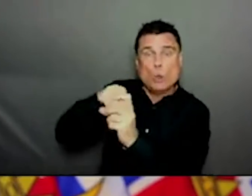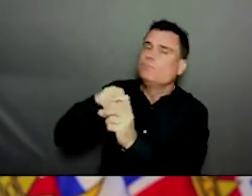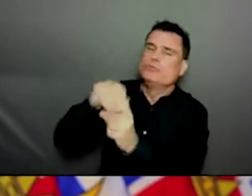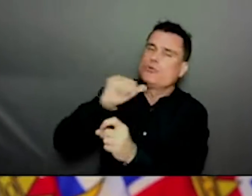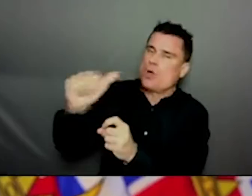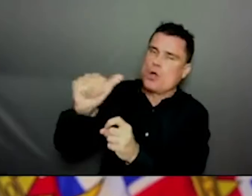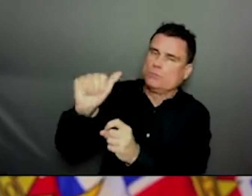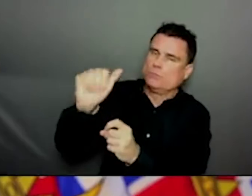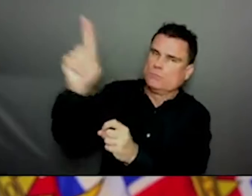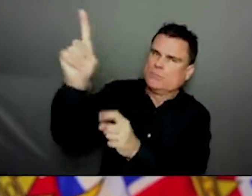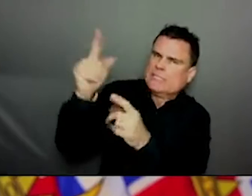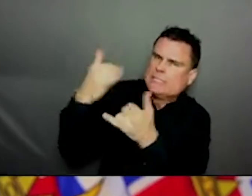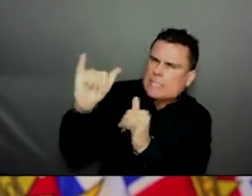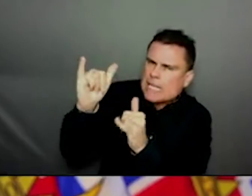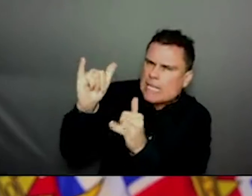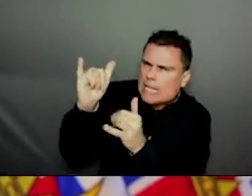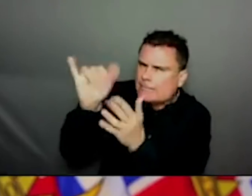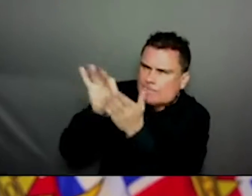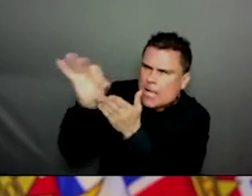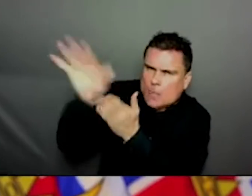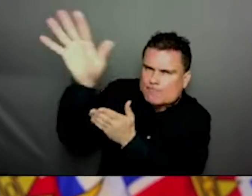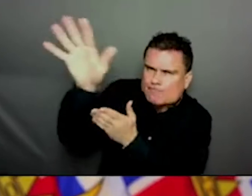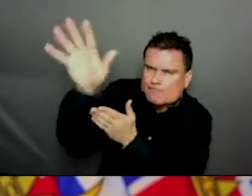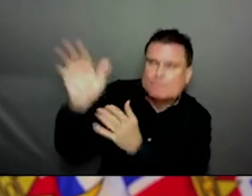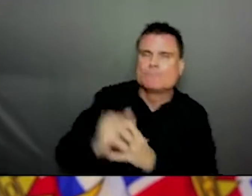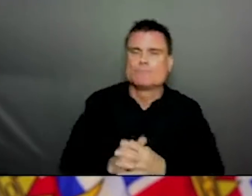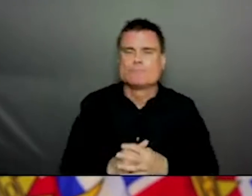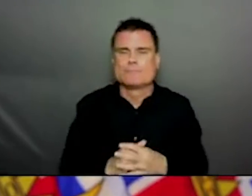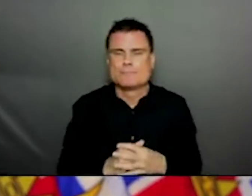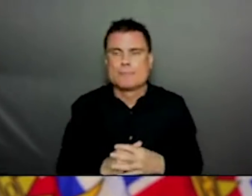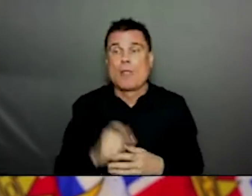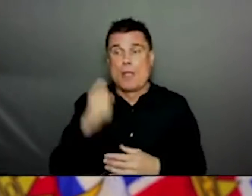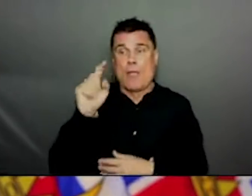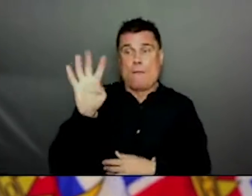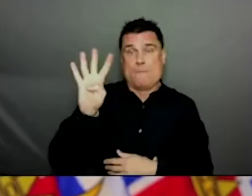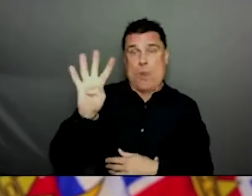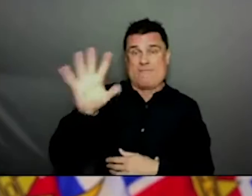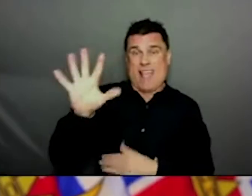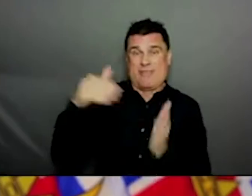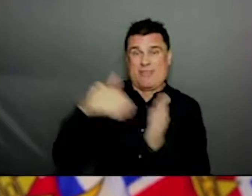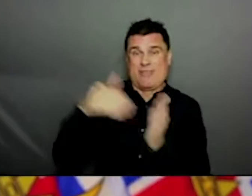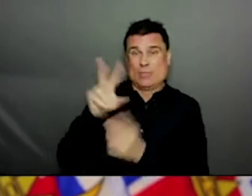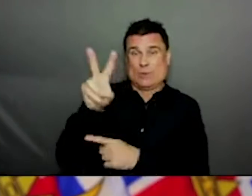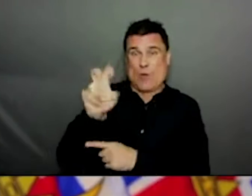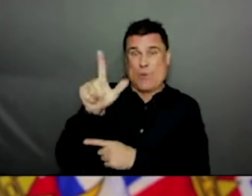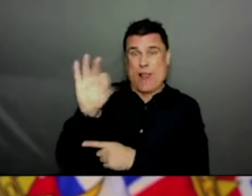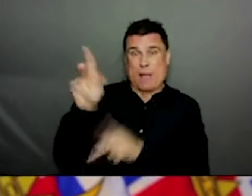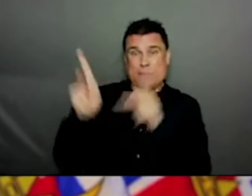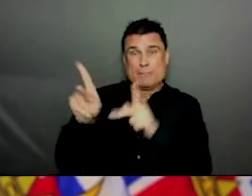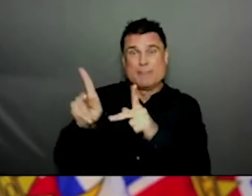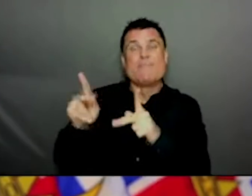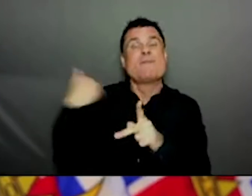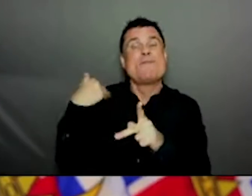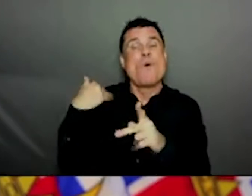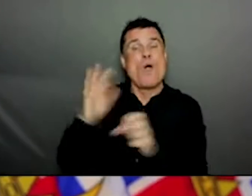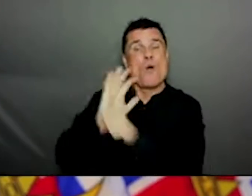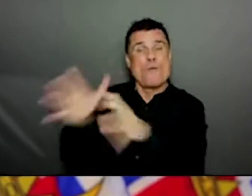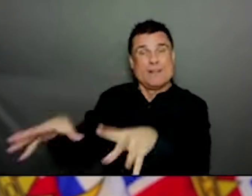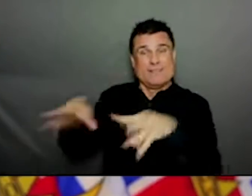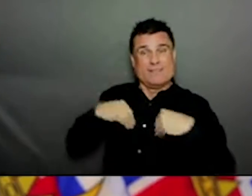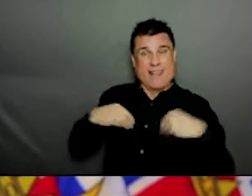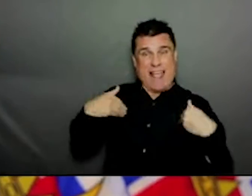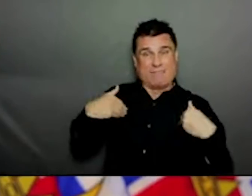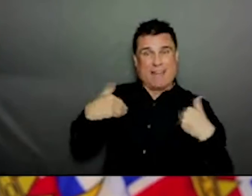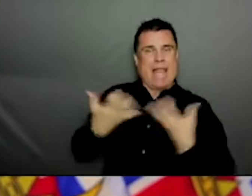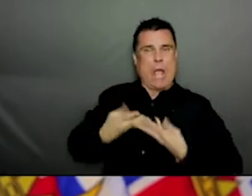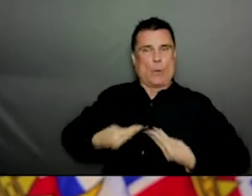45,229 people have recovered from COVID-19. Over the past 5 days, we've had an additional